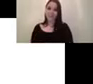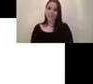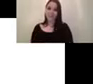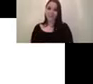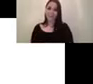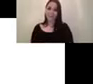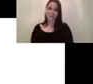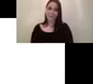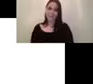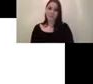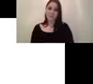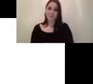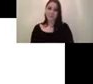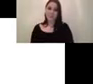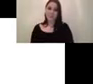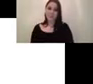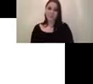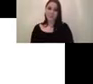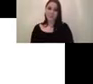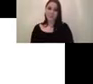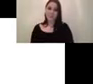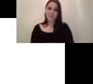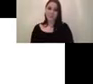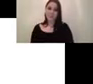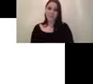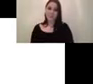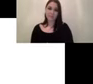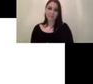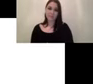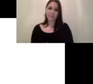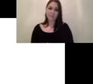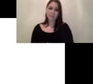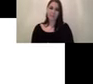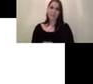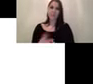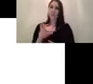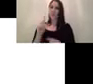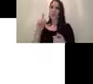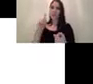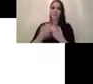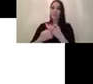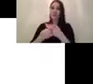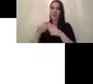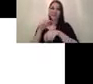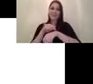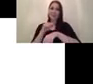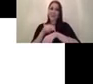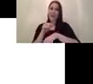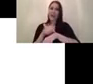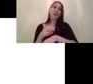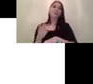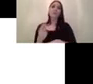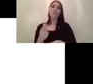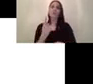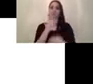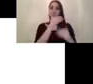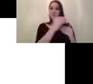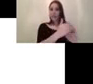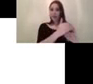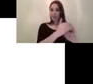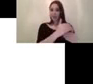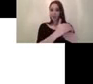This don't have a fixed inference time. So if your first stage, the